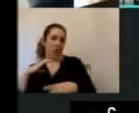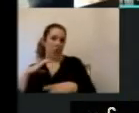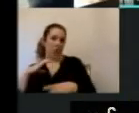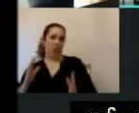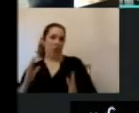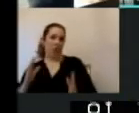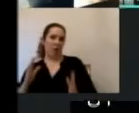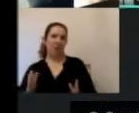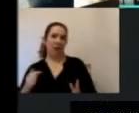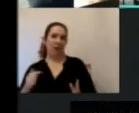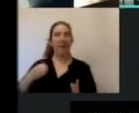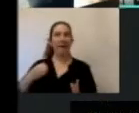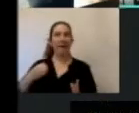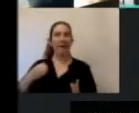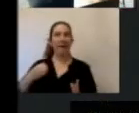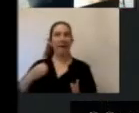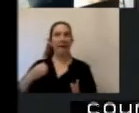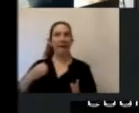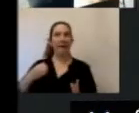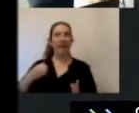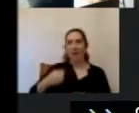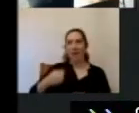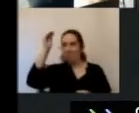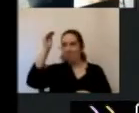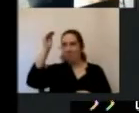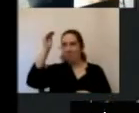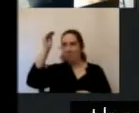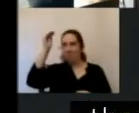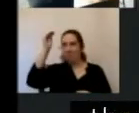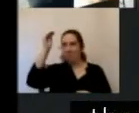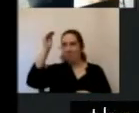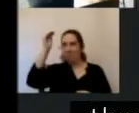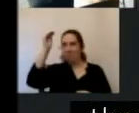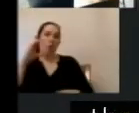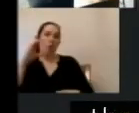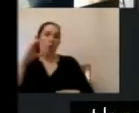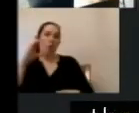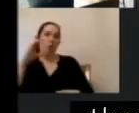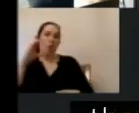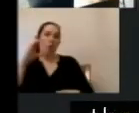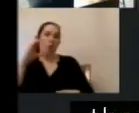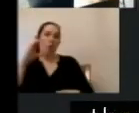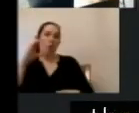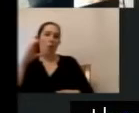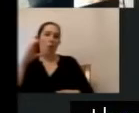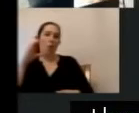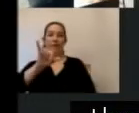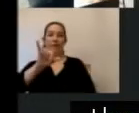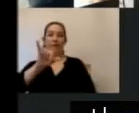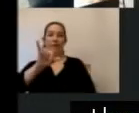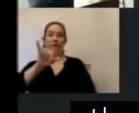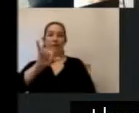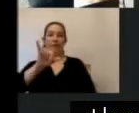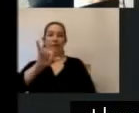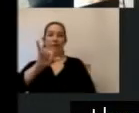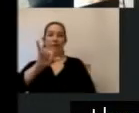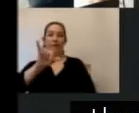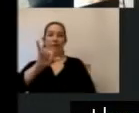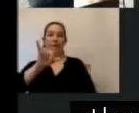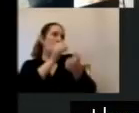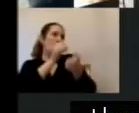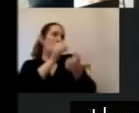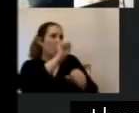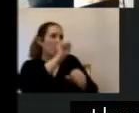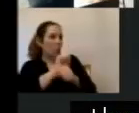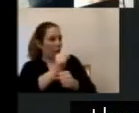vet, so he's very supportive of our issues. So, yeah. And Carl has